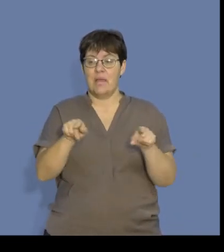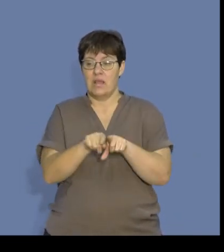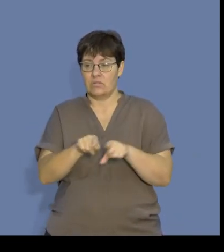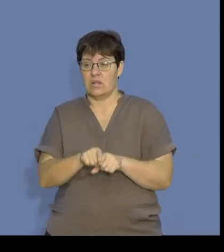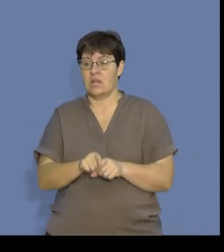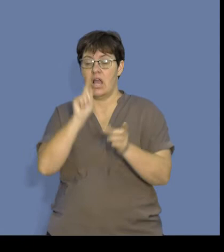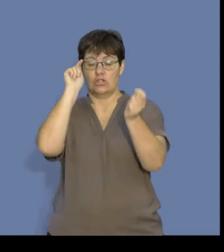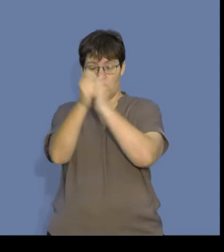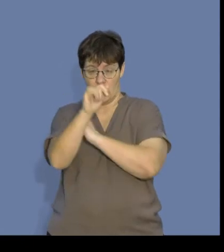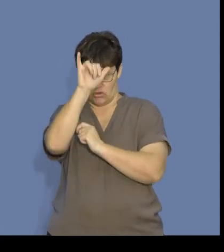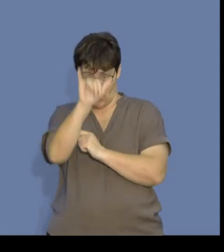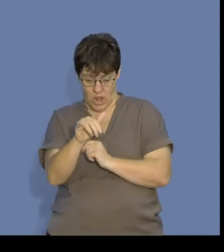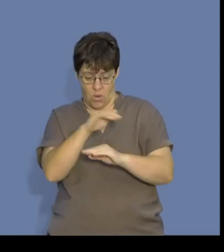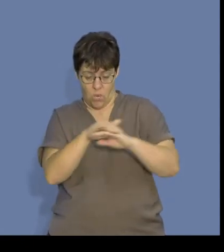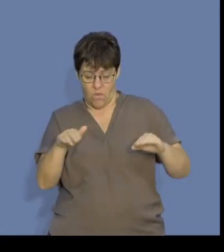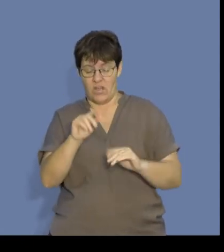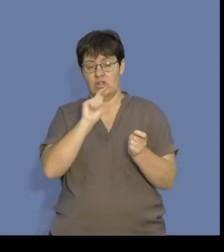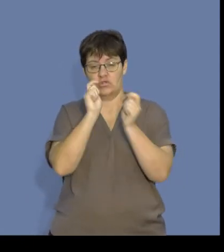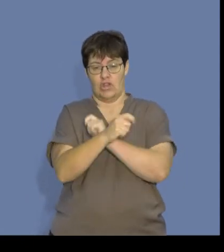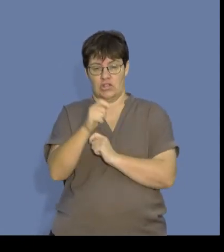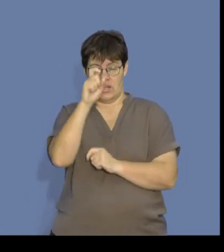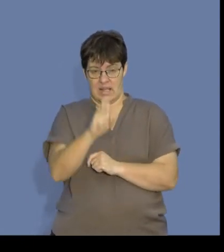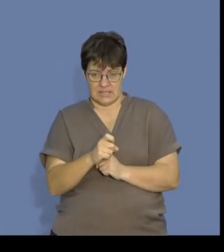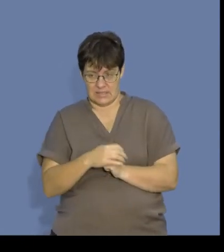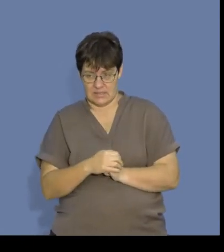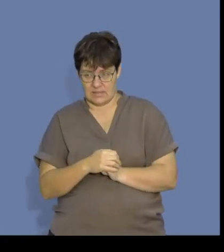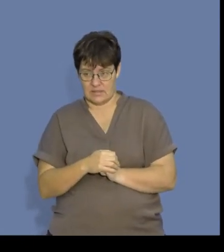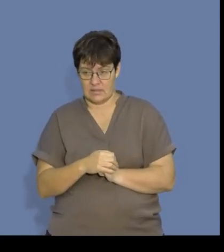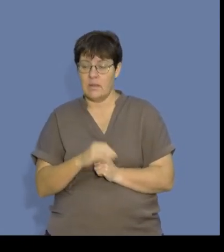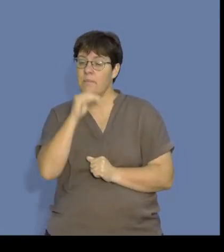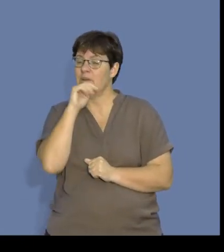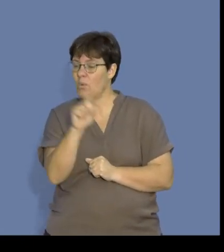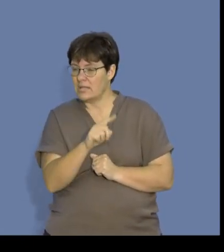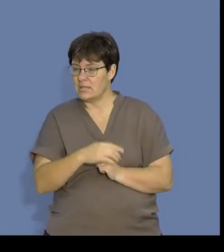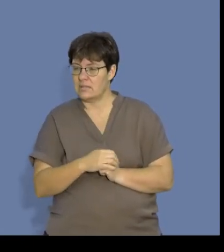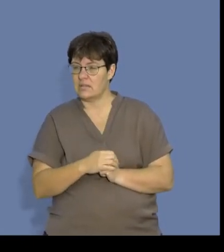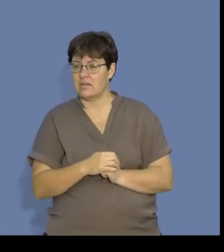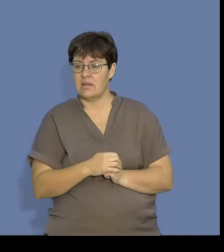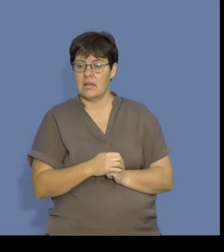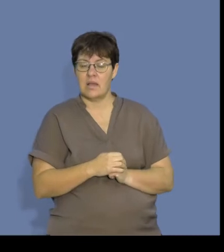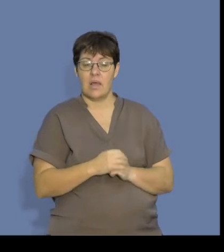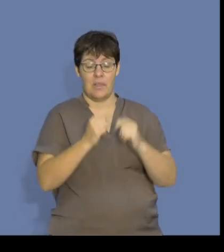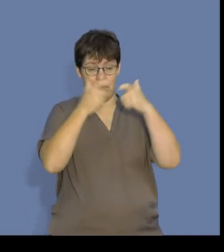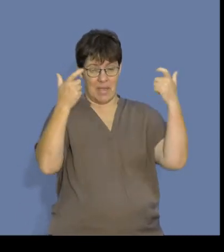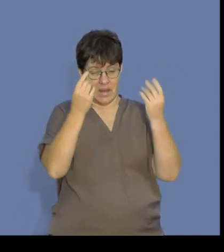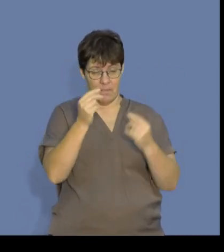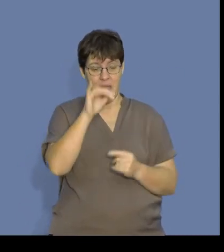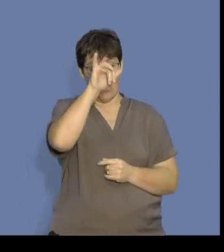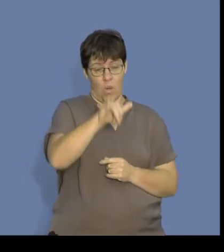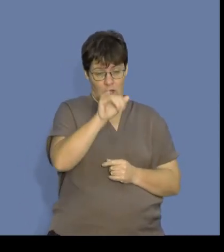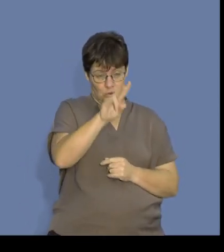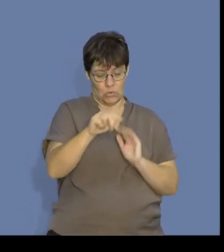in y over change in x. And change in y over change in x means that the bigger, or